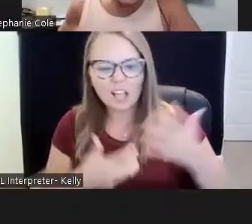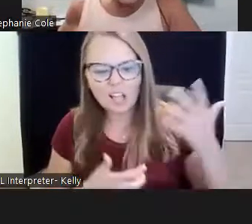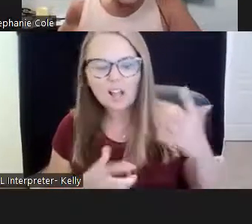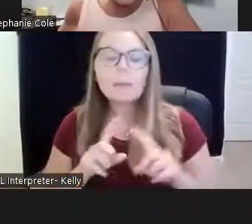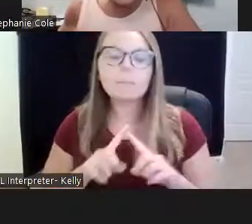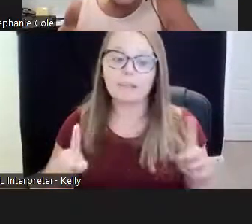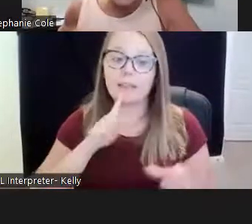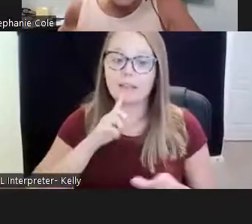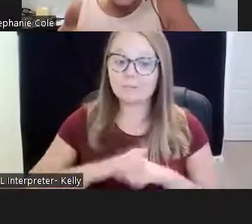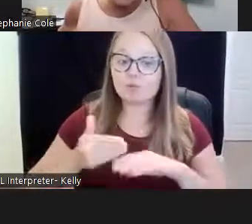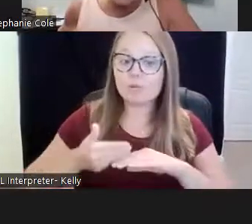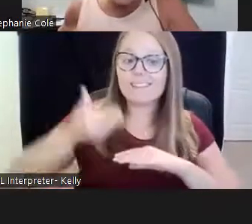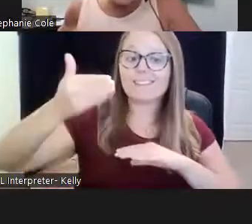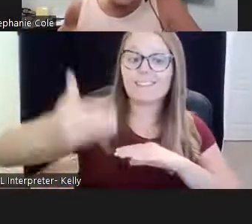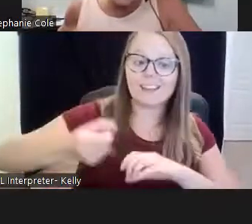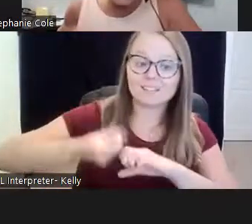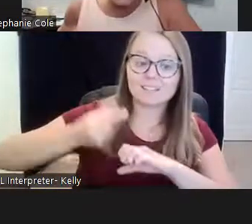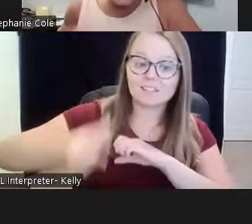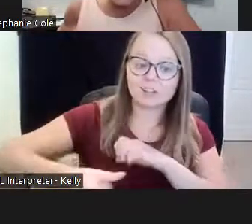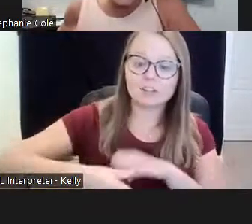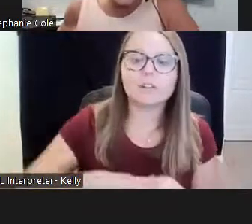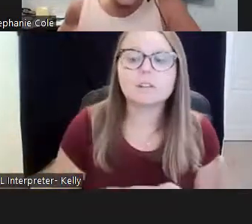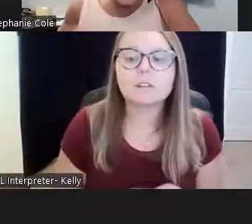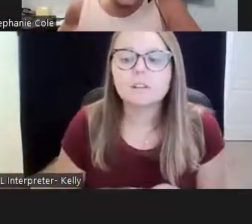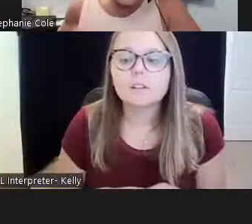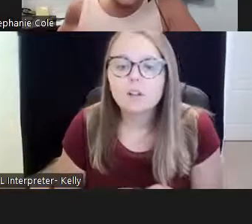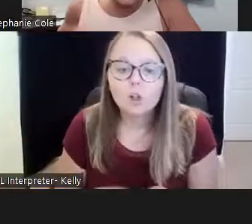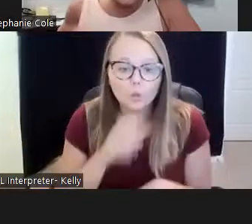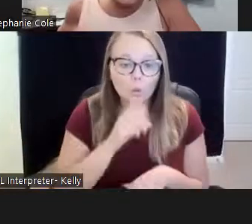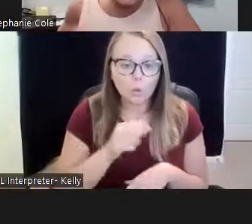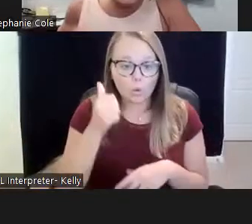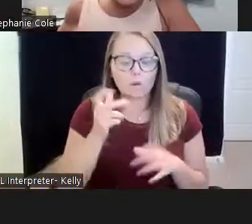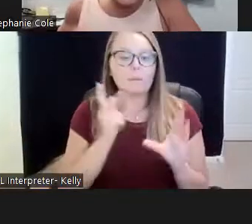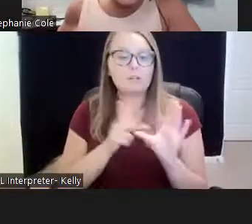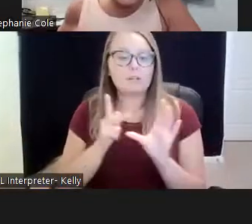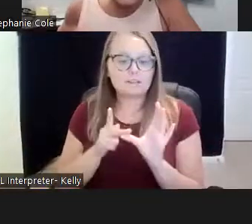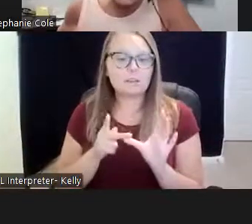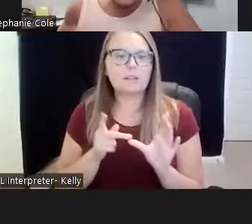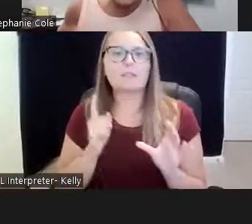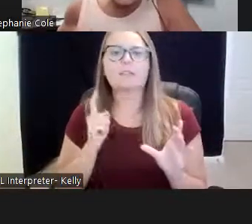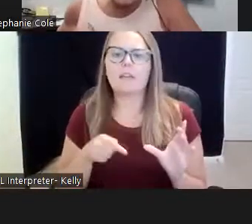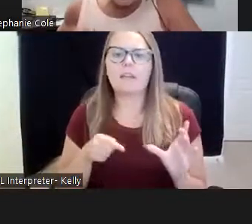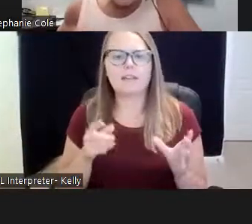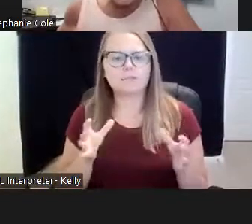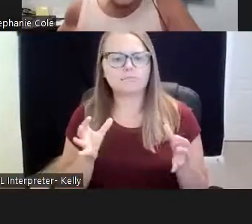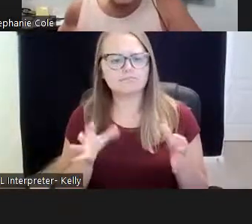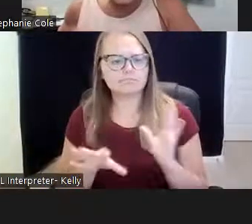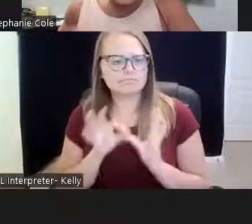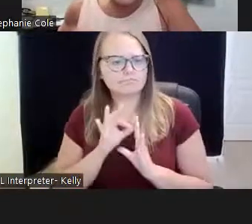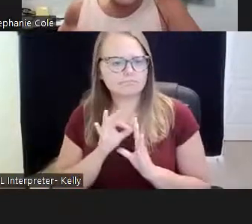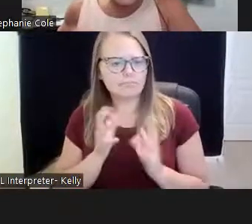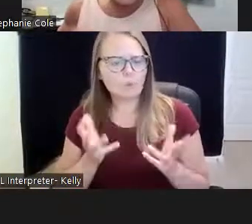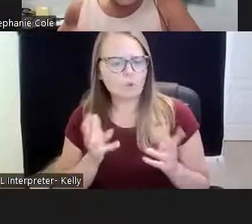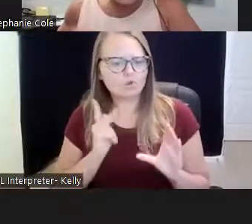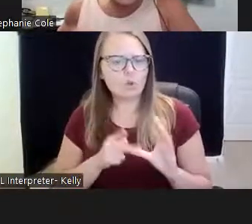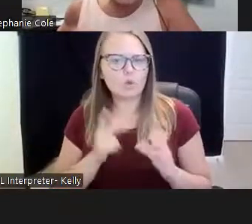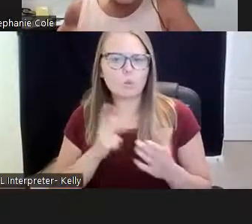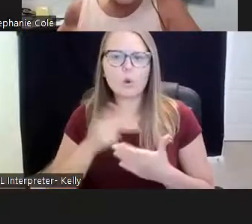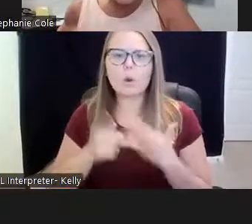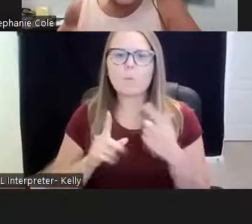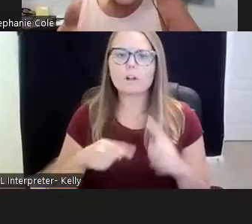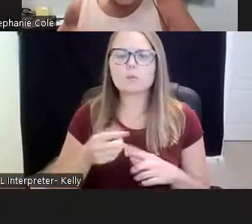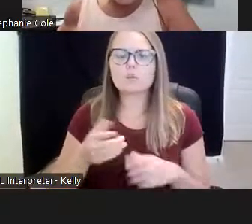to the following year. And the older adult participants were individuals who elected to join the program when it was shared with them by